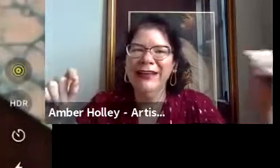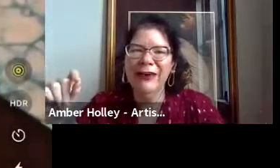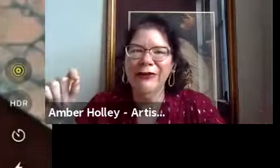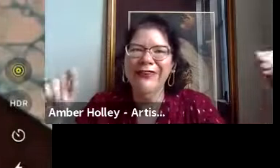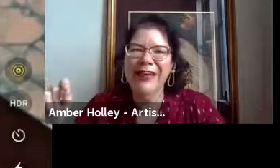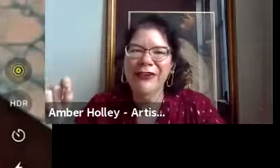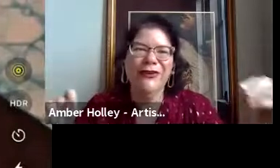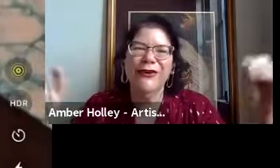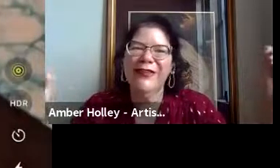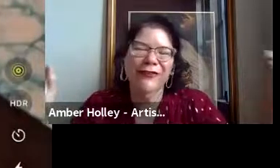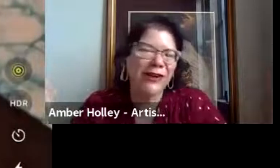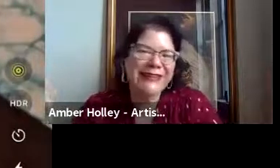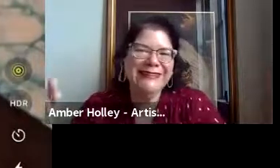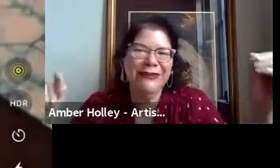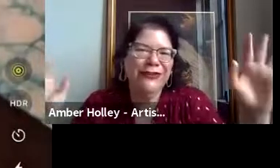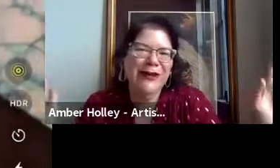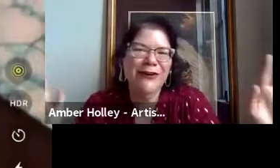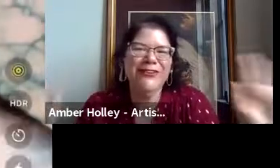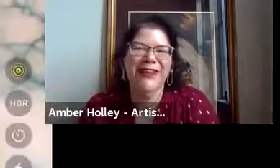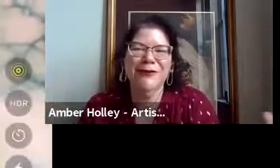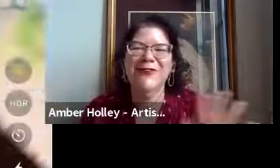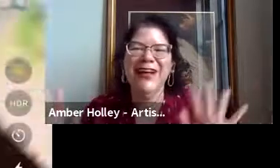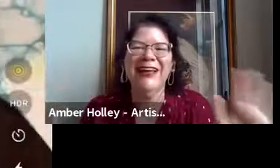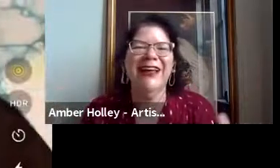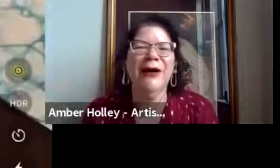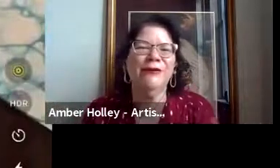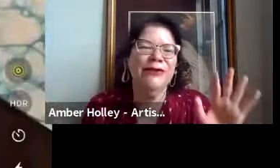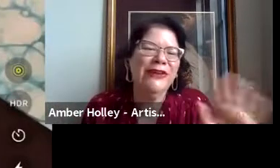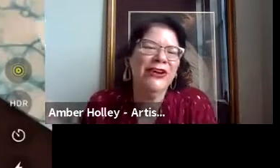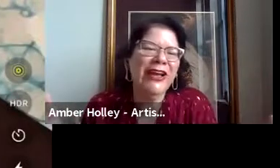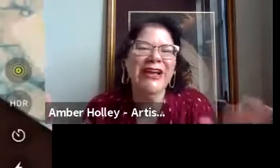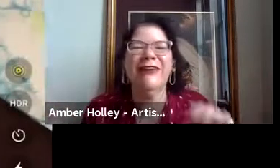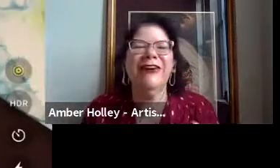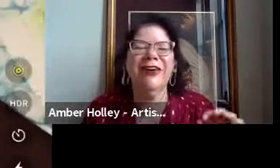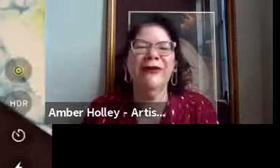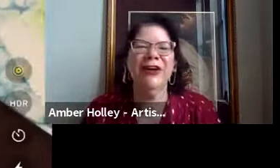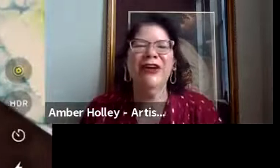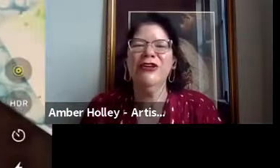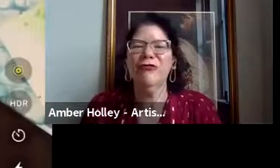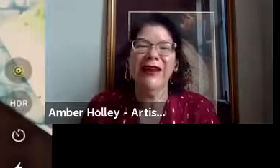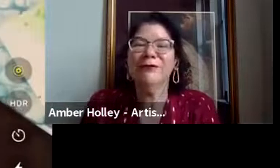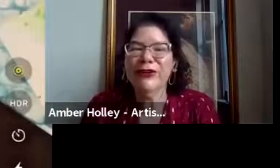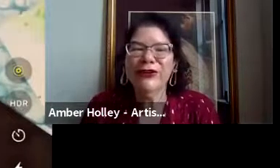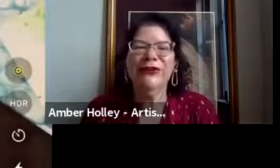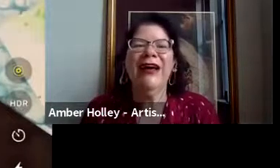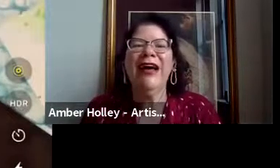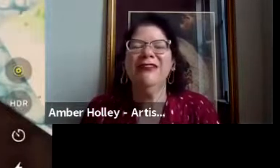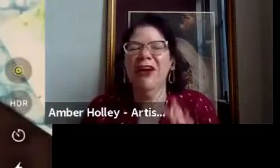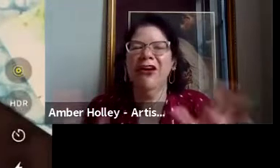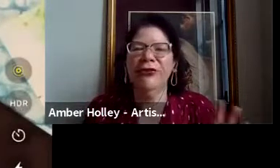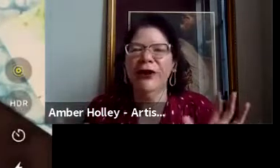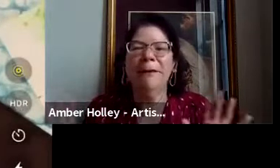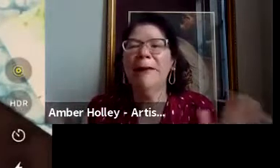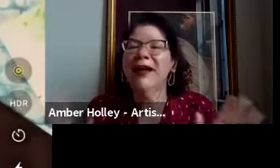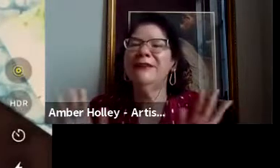red and yellow together. So at the very least, it'll just make orange and that'll be fine. Blue and green, or, red and blue, and